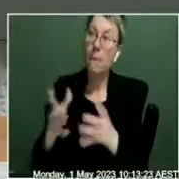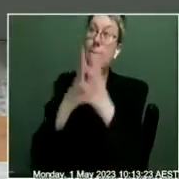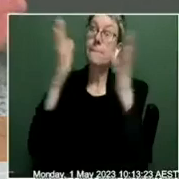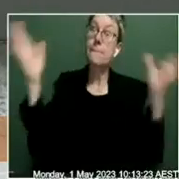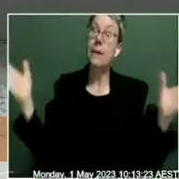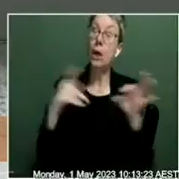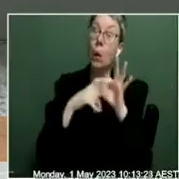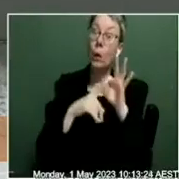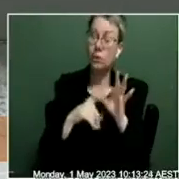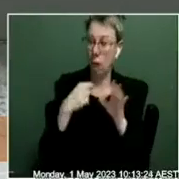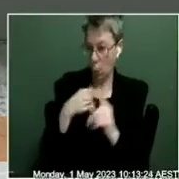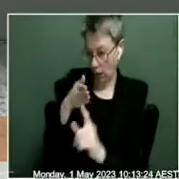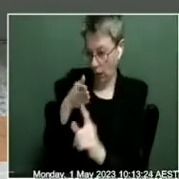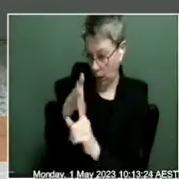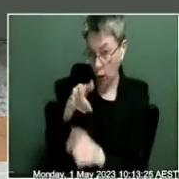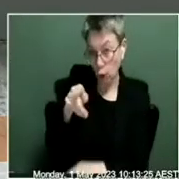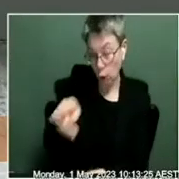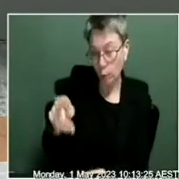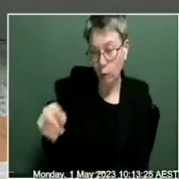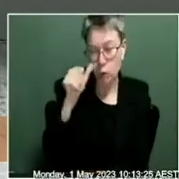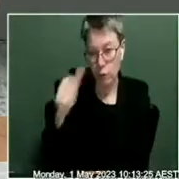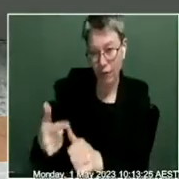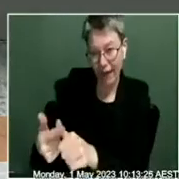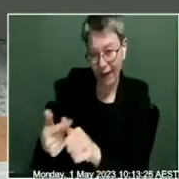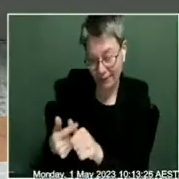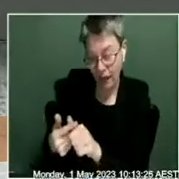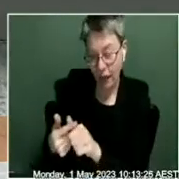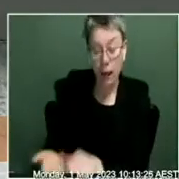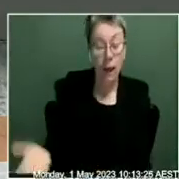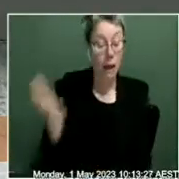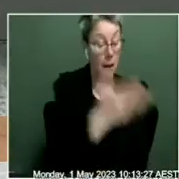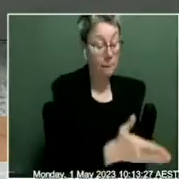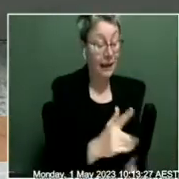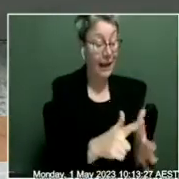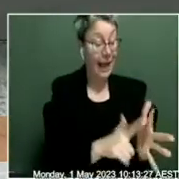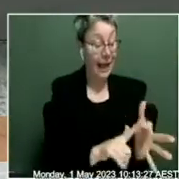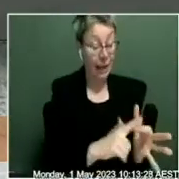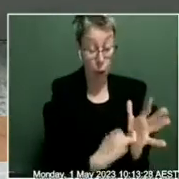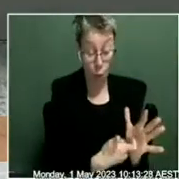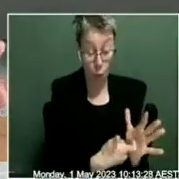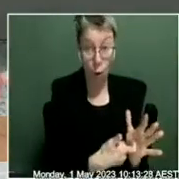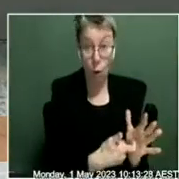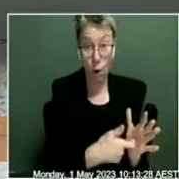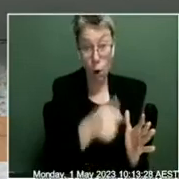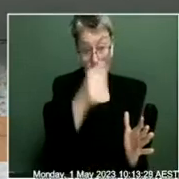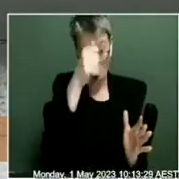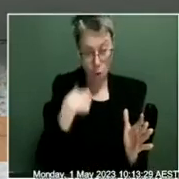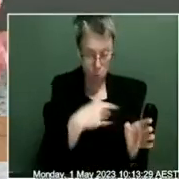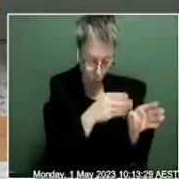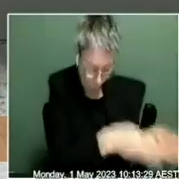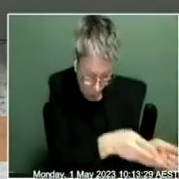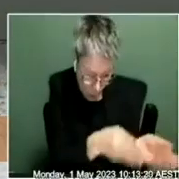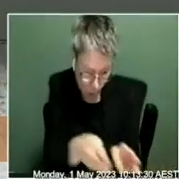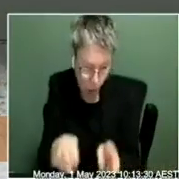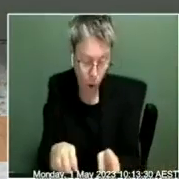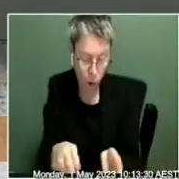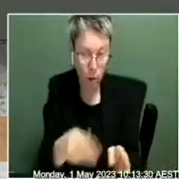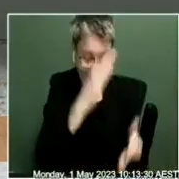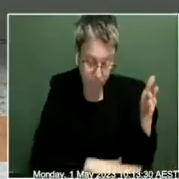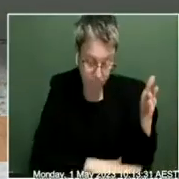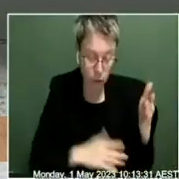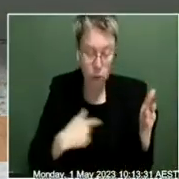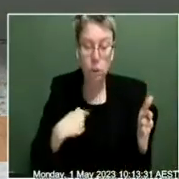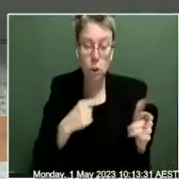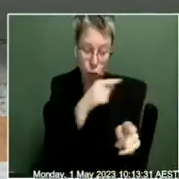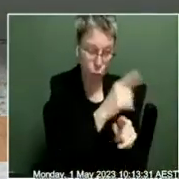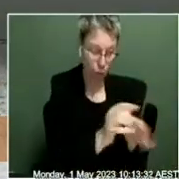Ms. Williams will address some more of the detail. But as between you, you can feel free to answer the questions you have more informed knowledge